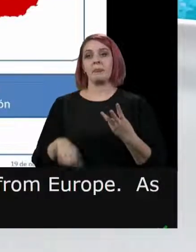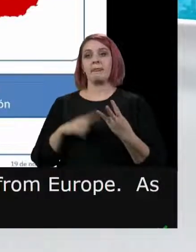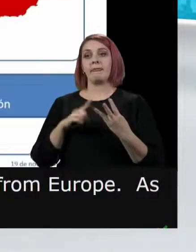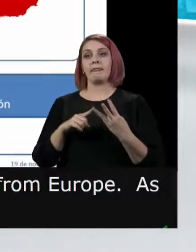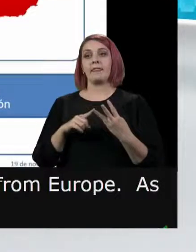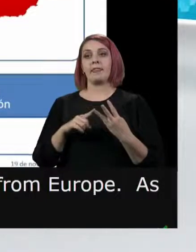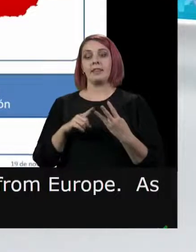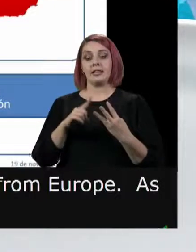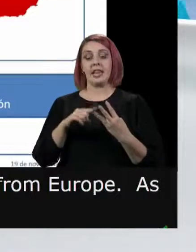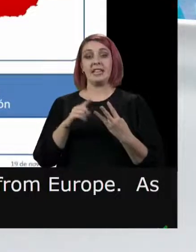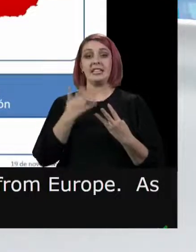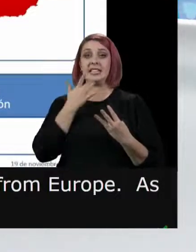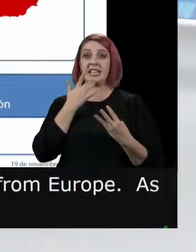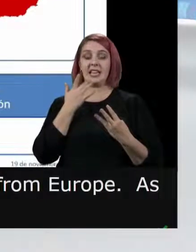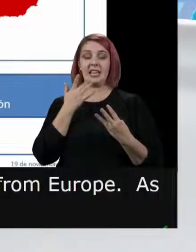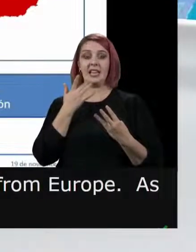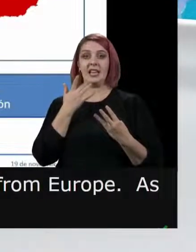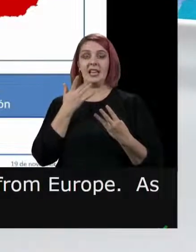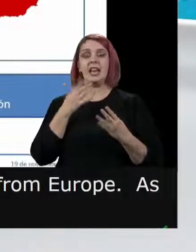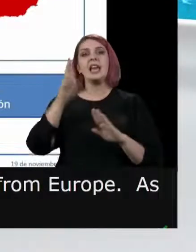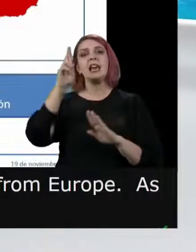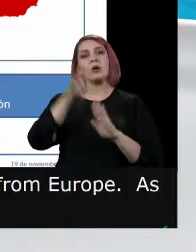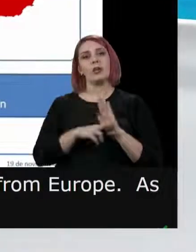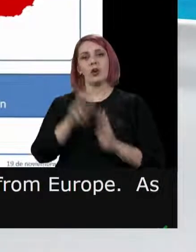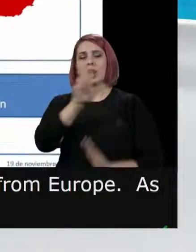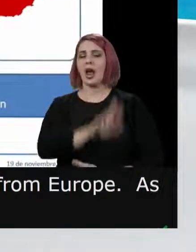drafting of this legislation as well.